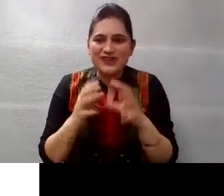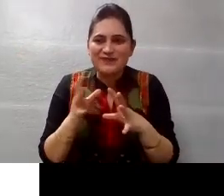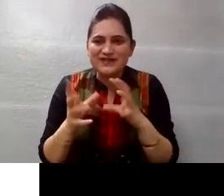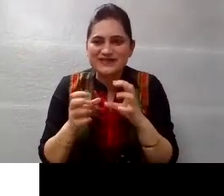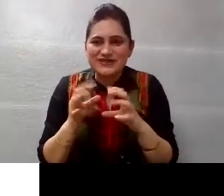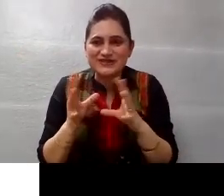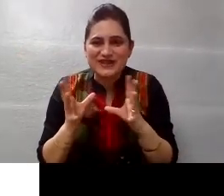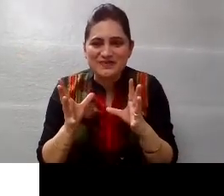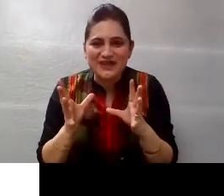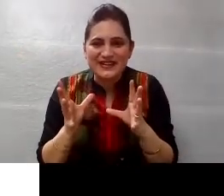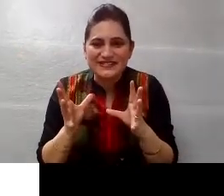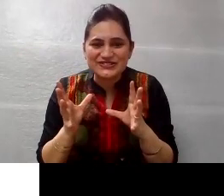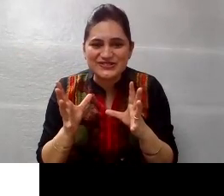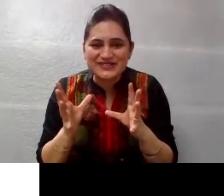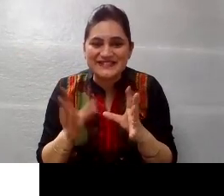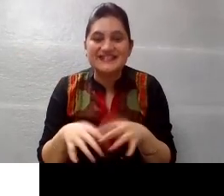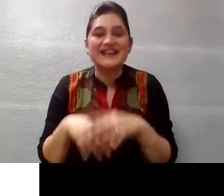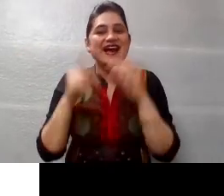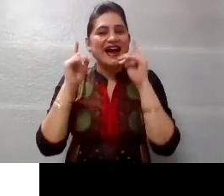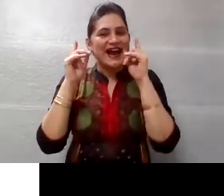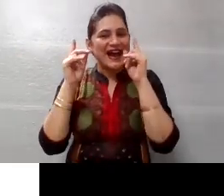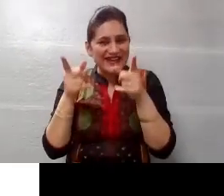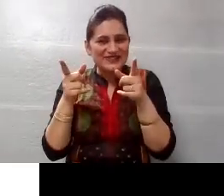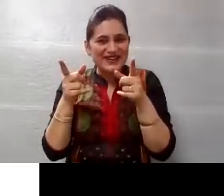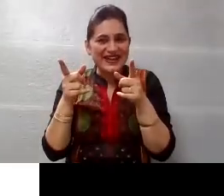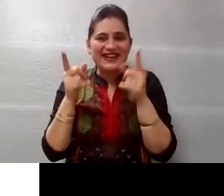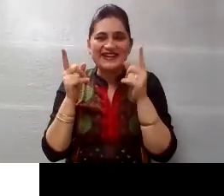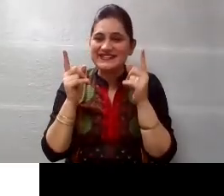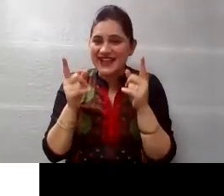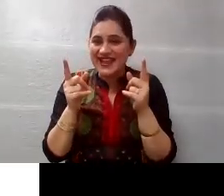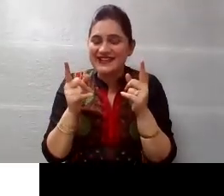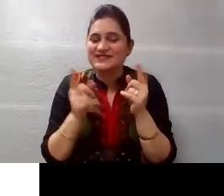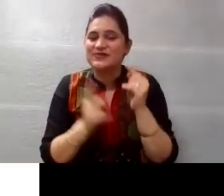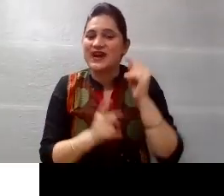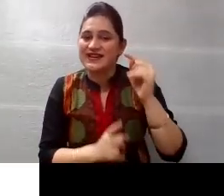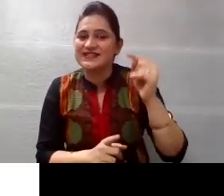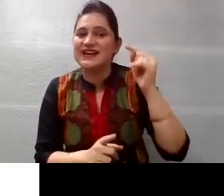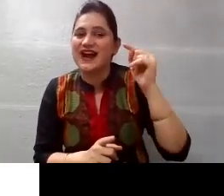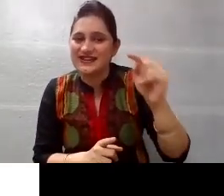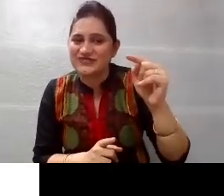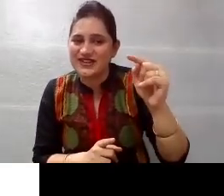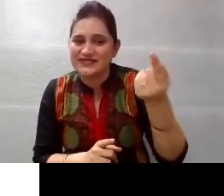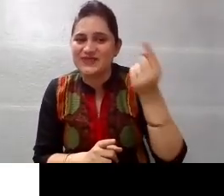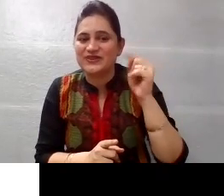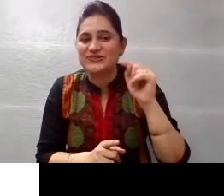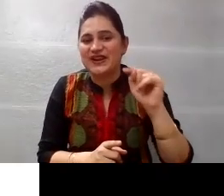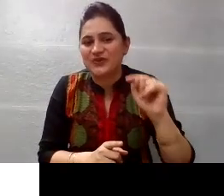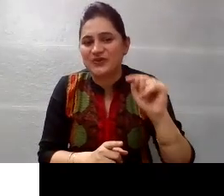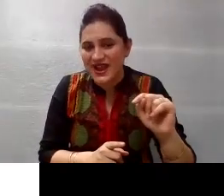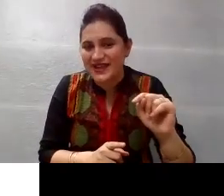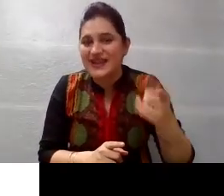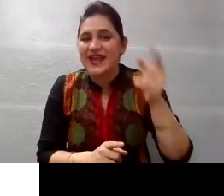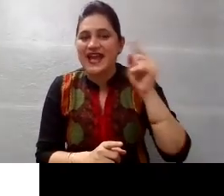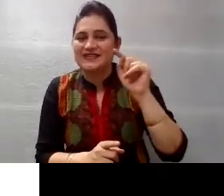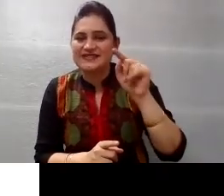which number is going to come my dear children? Hundred. Yes. under hundreds we are going to